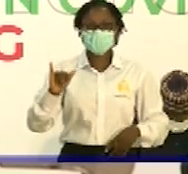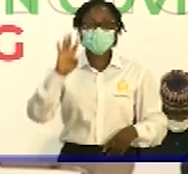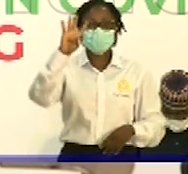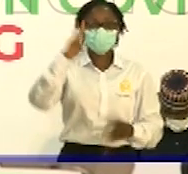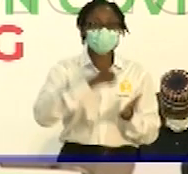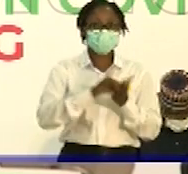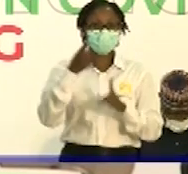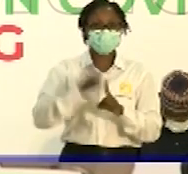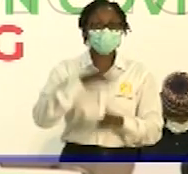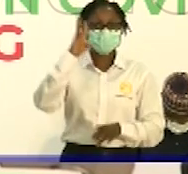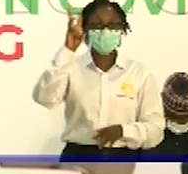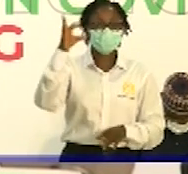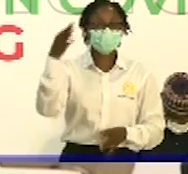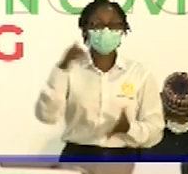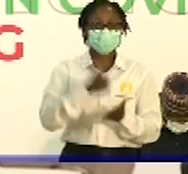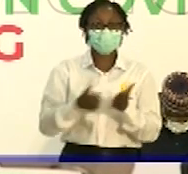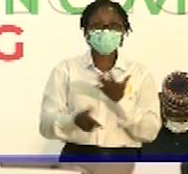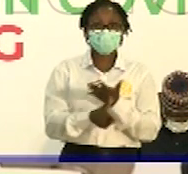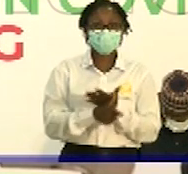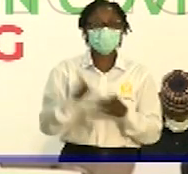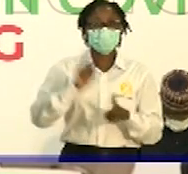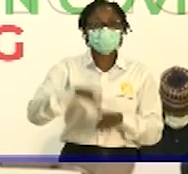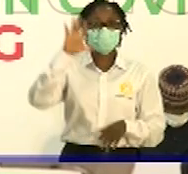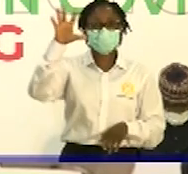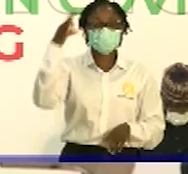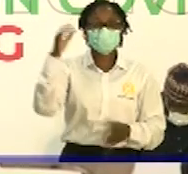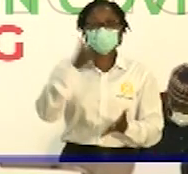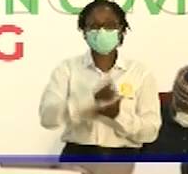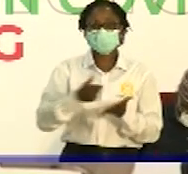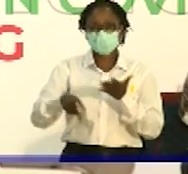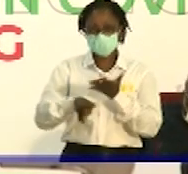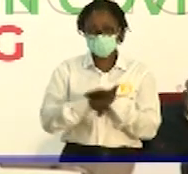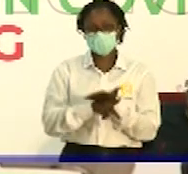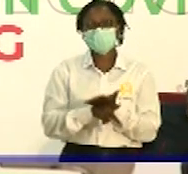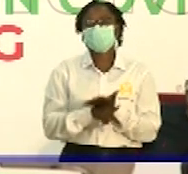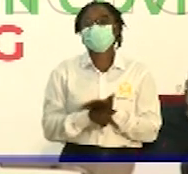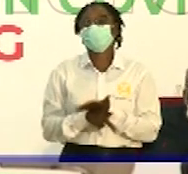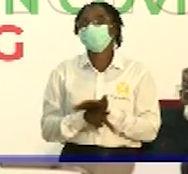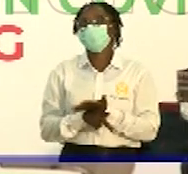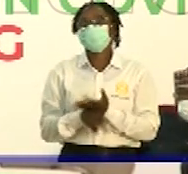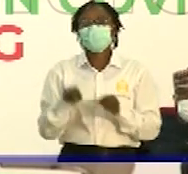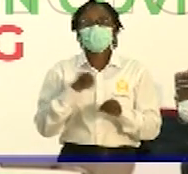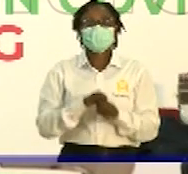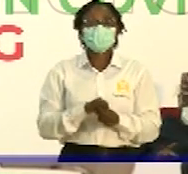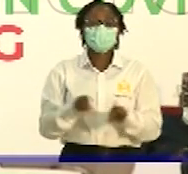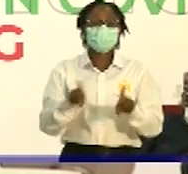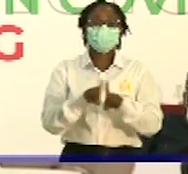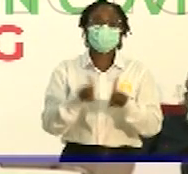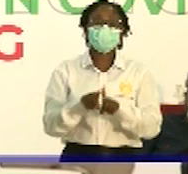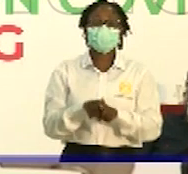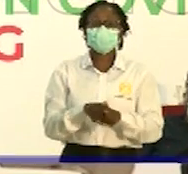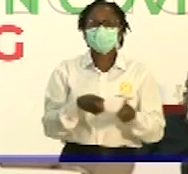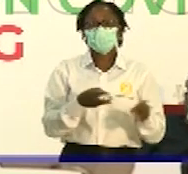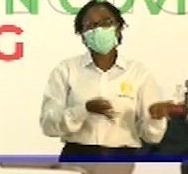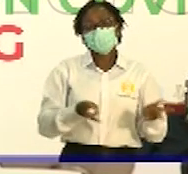6th of August to the 5th of September. In terms of the various aspects of the protocols, the